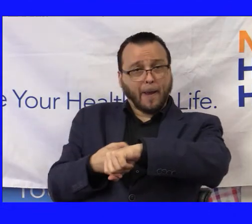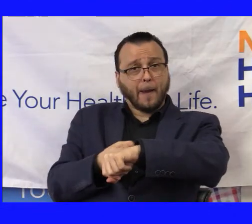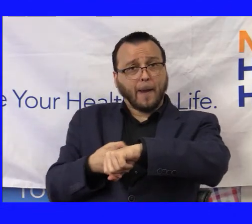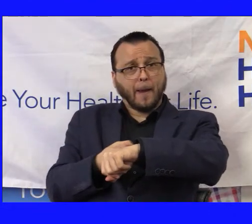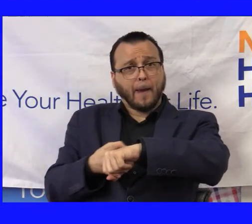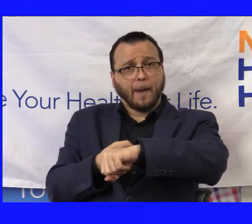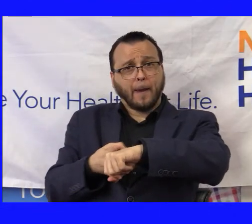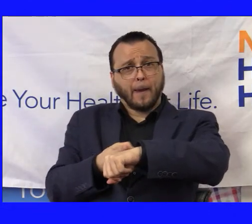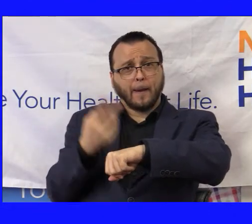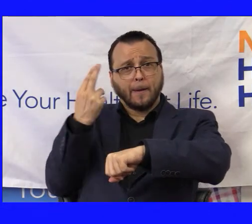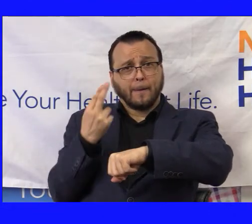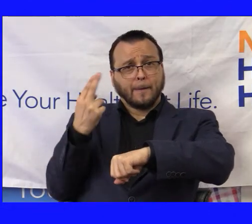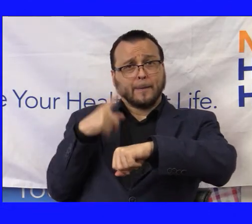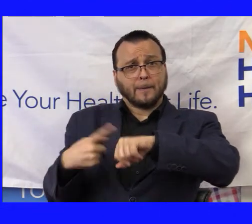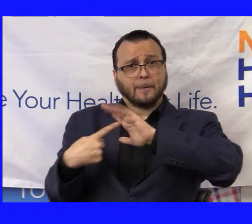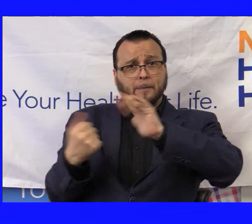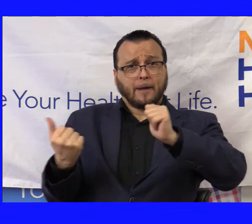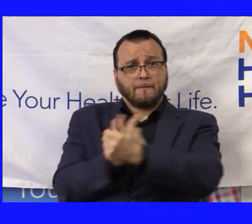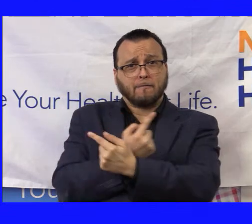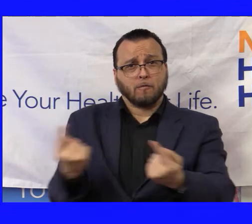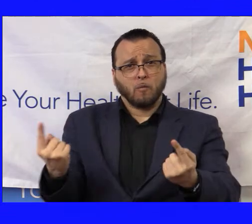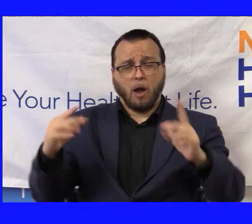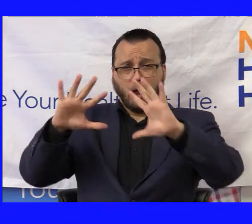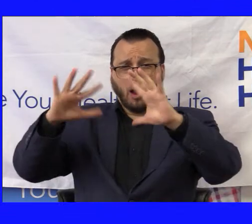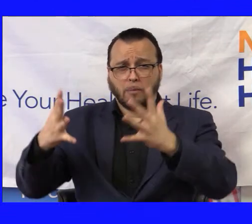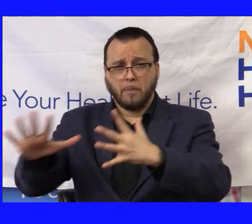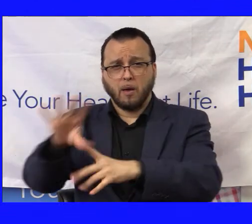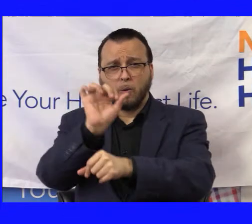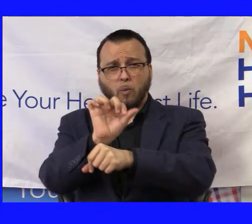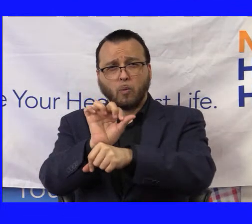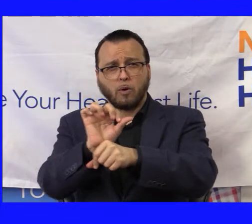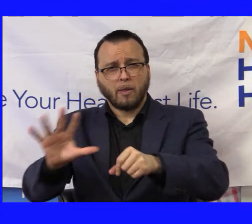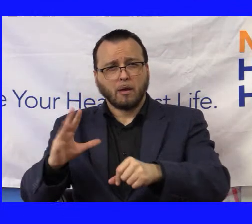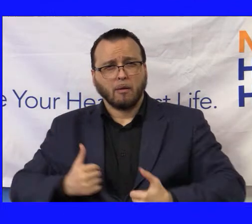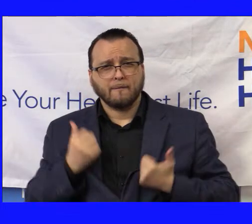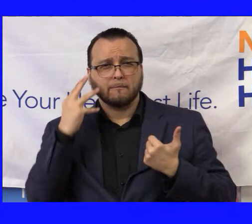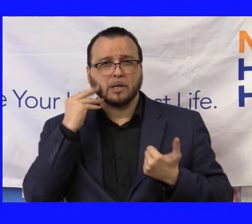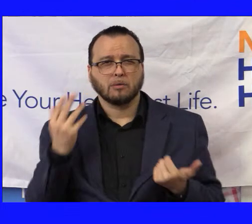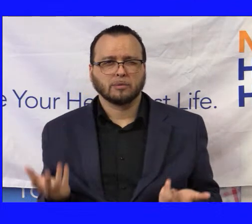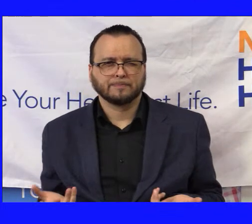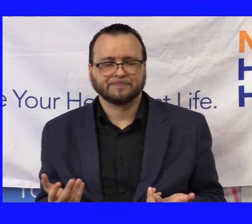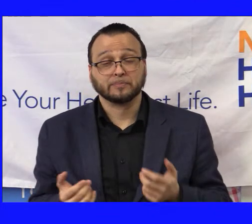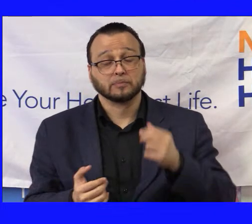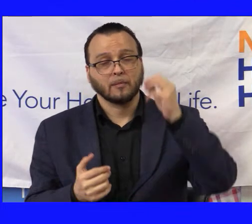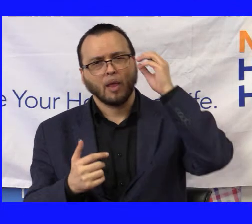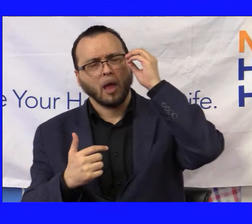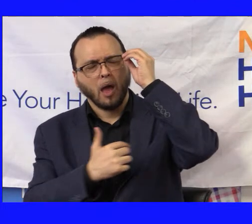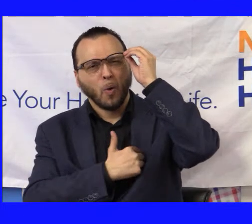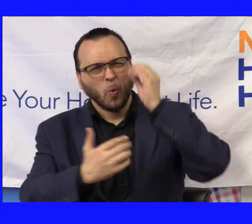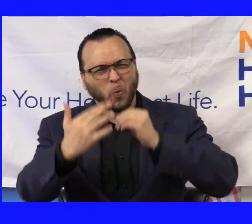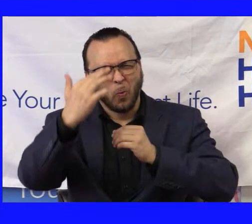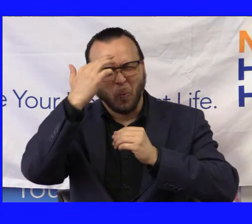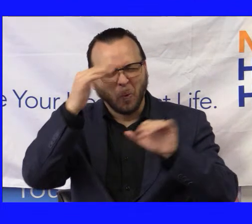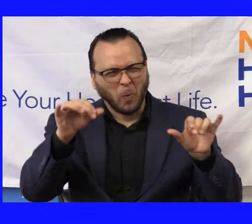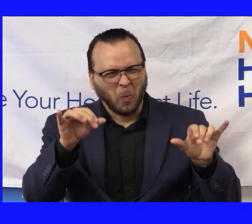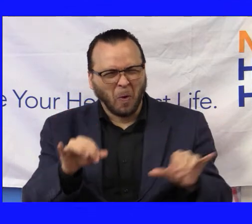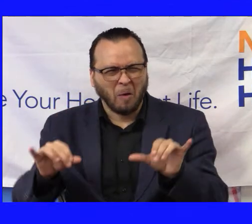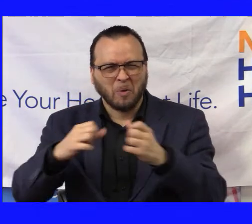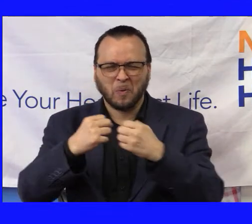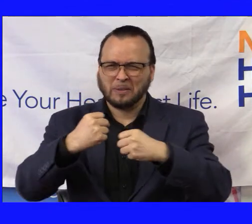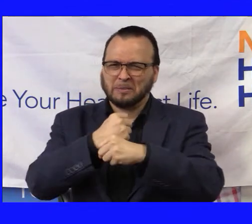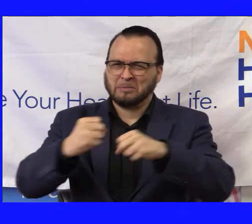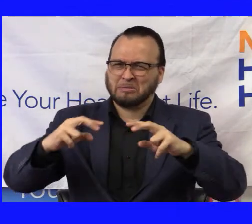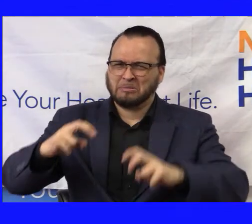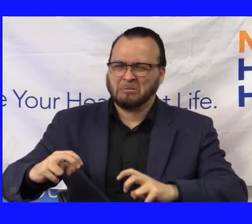supposed to represent everyone and their body of work and their lived experience. We know very commonly that in statistical analysis